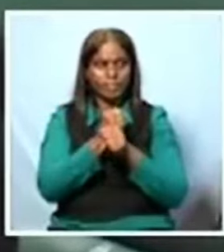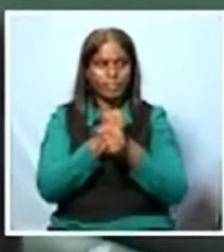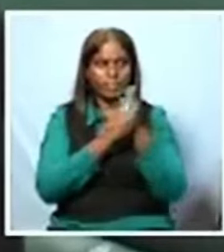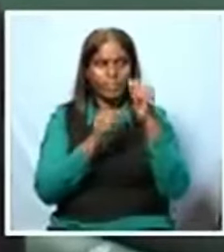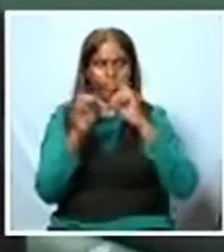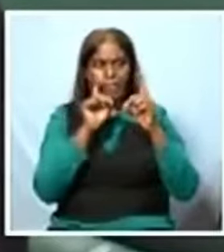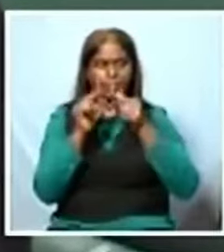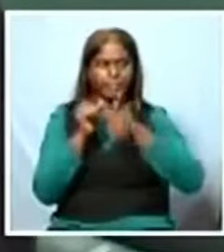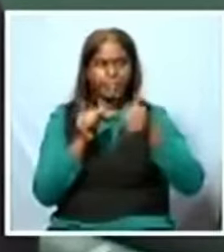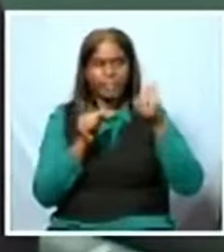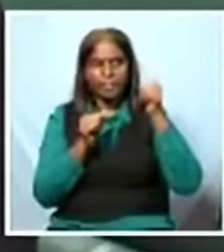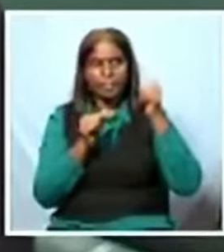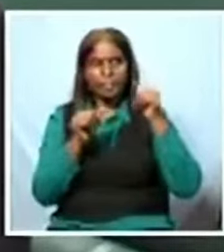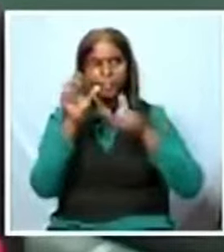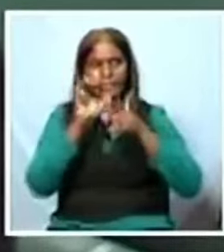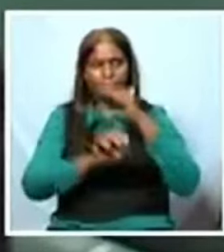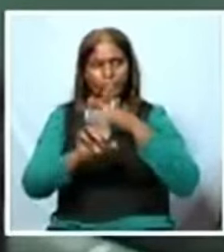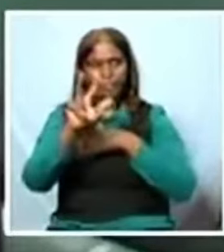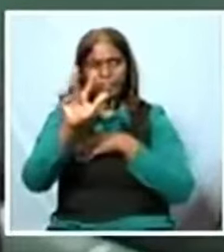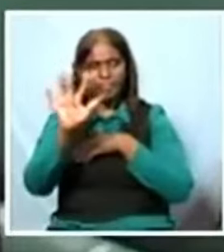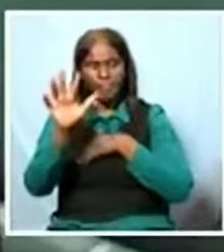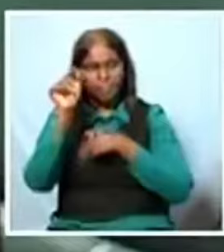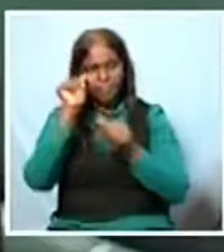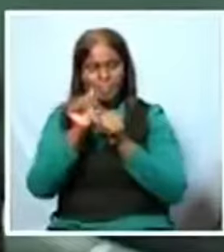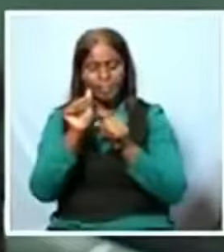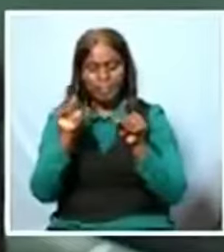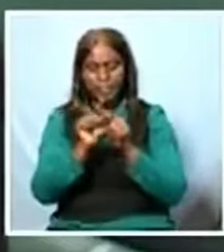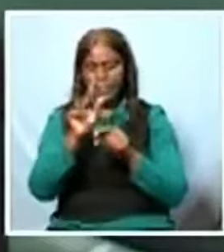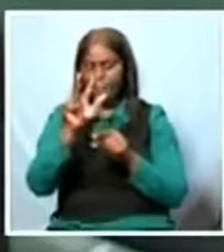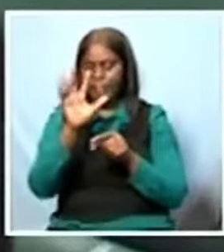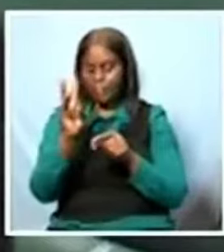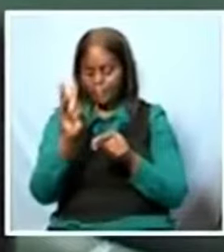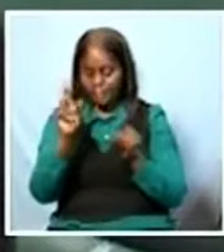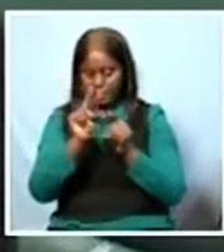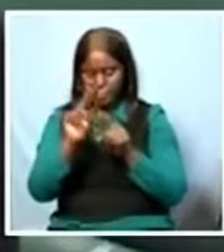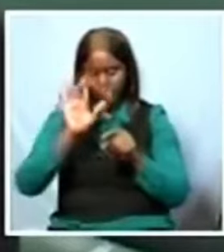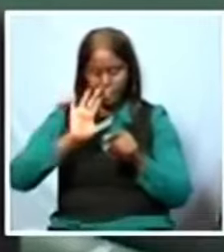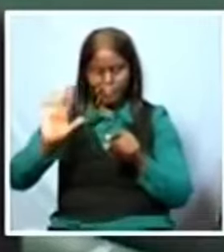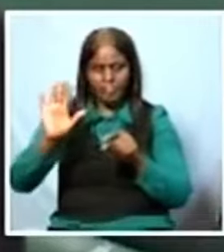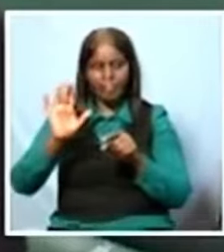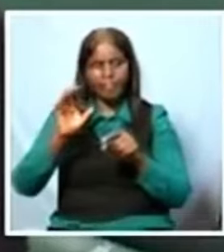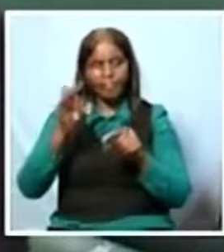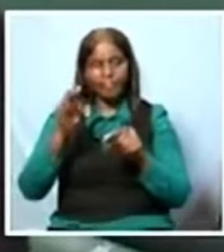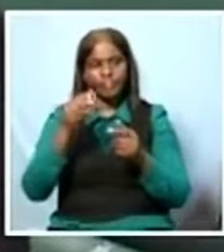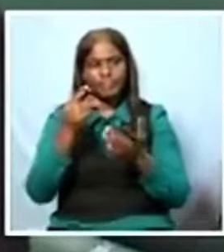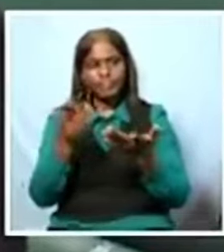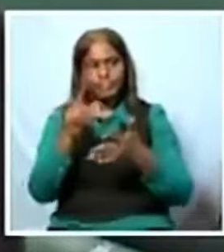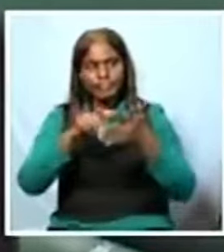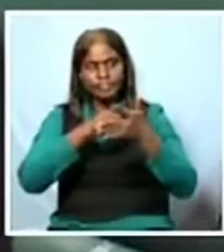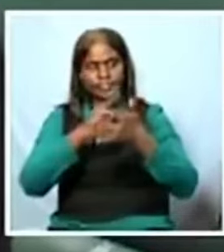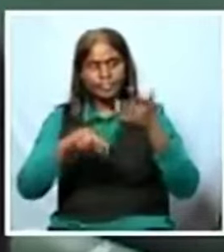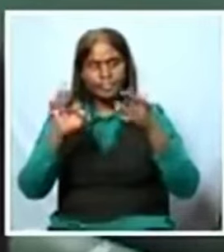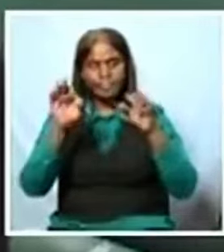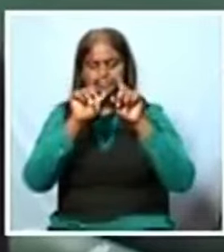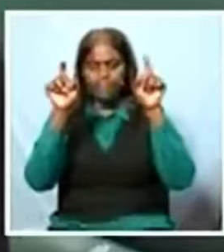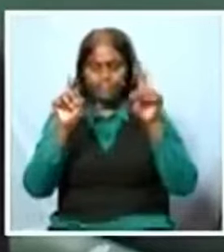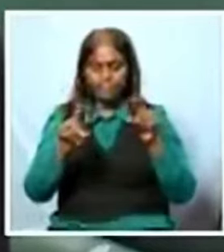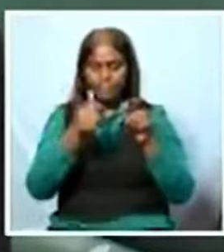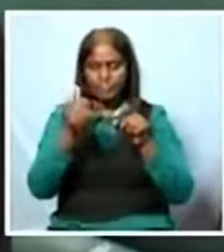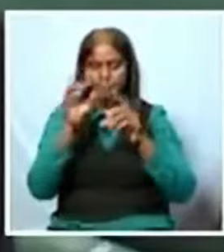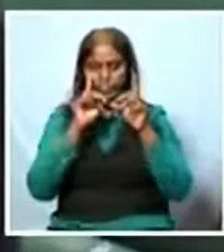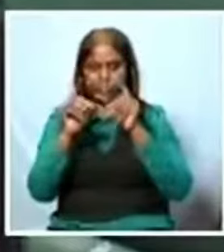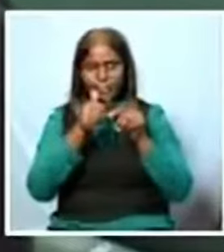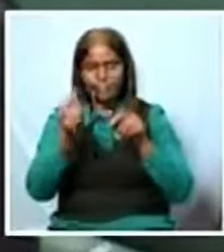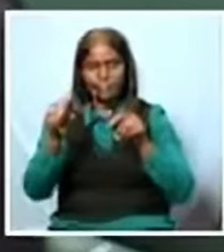Any debate, any objection? Clause 35 is agreed to. Clause 36, suspension of cancellation of certificate of accreditation. Any